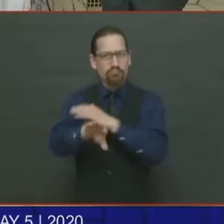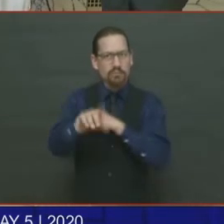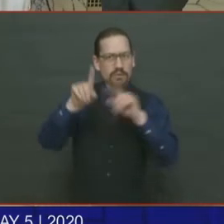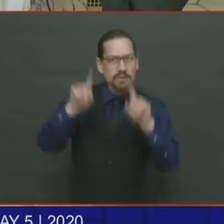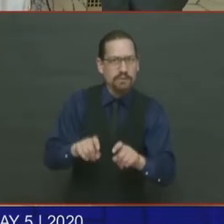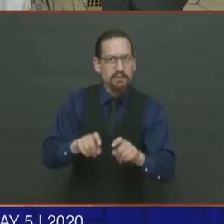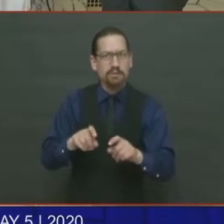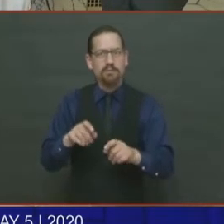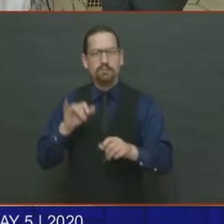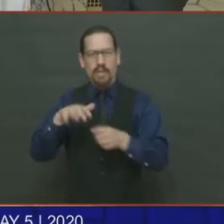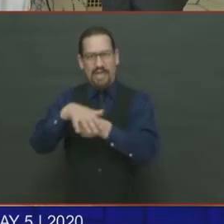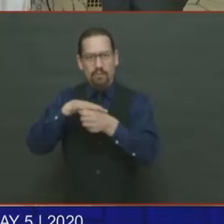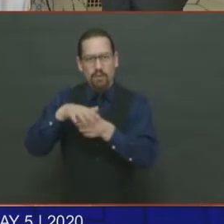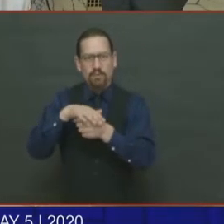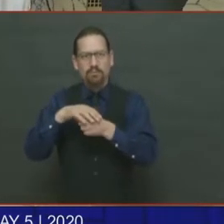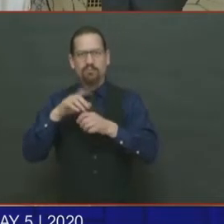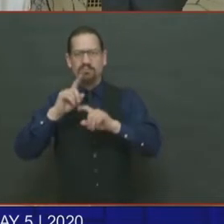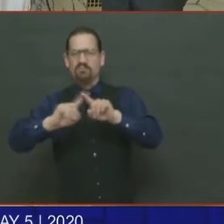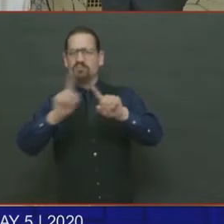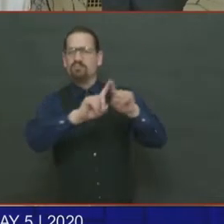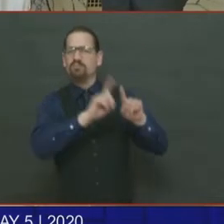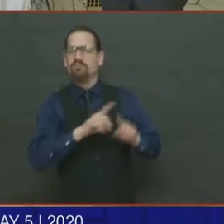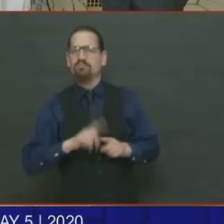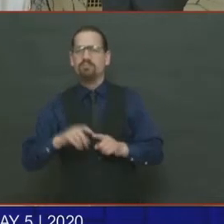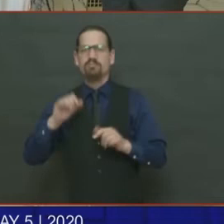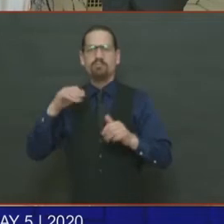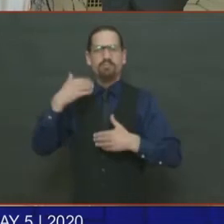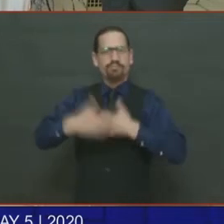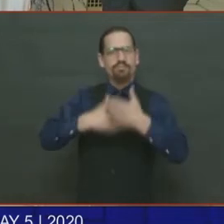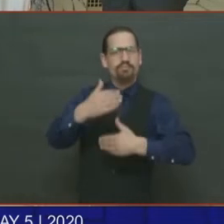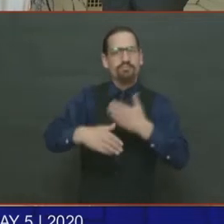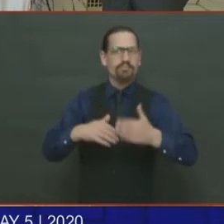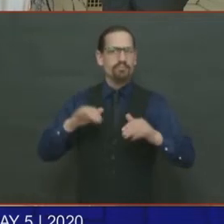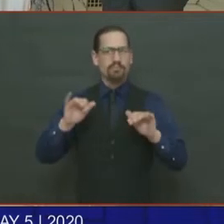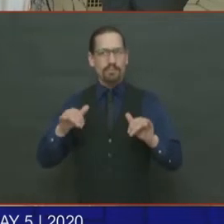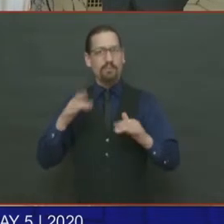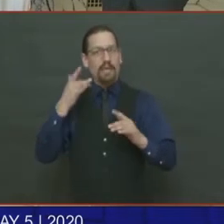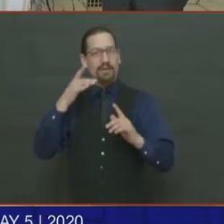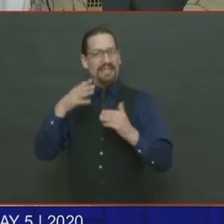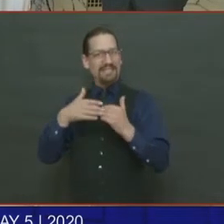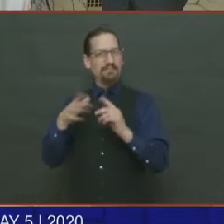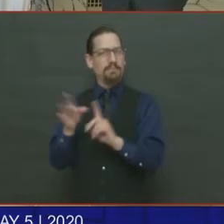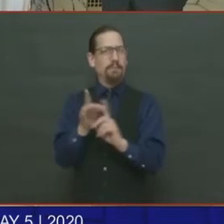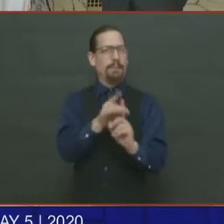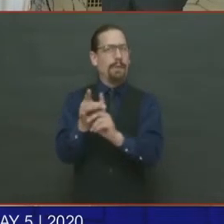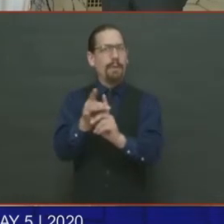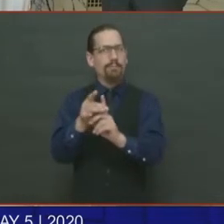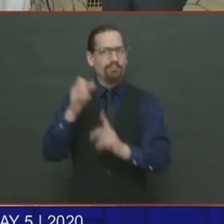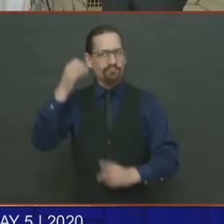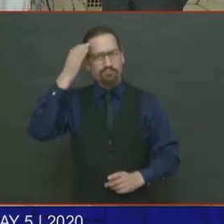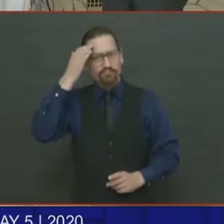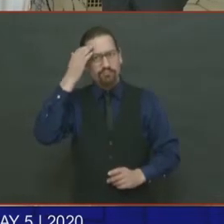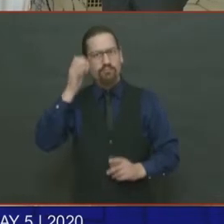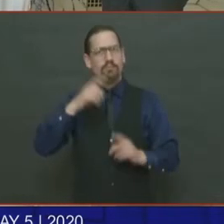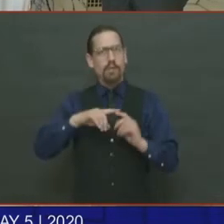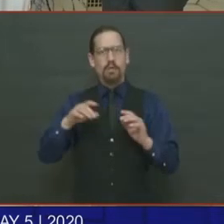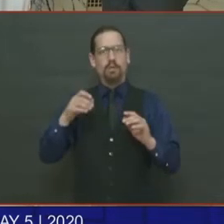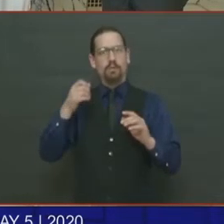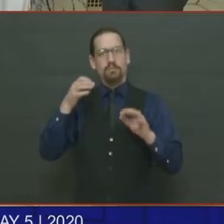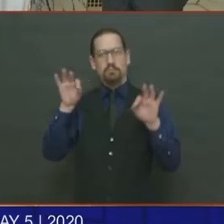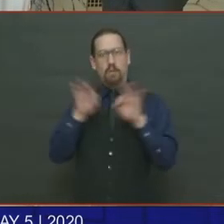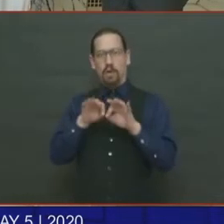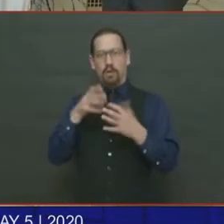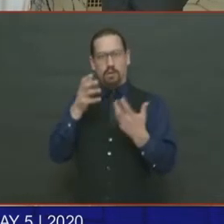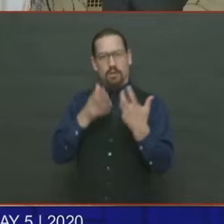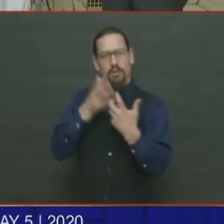vulnerable. So we're going through an extensive checklist, and if the guidelines have been met, then we'll do the reopening, and if they haven't, then we